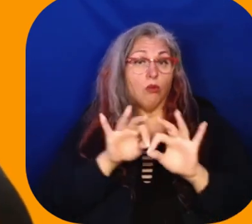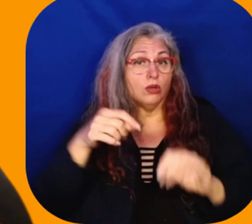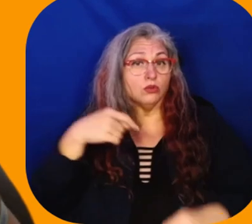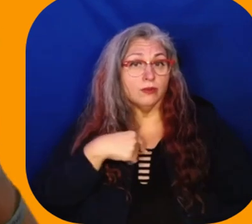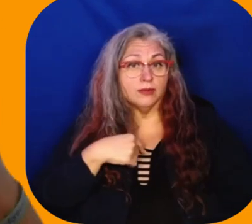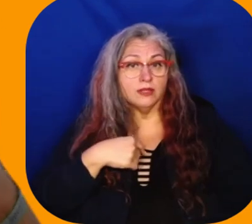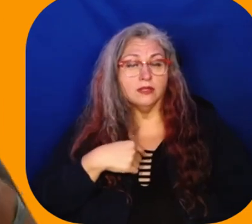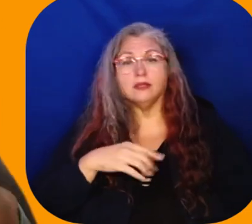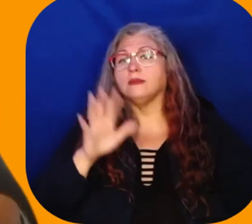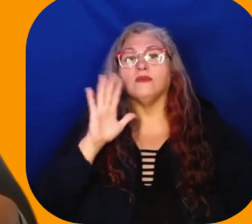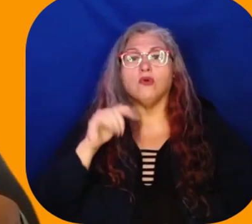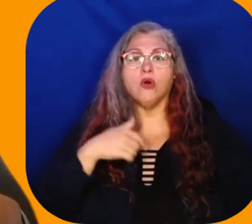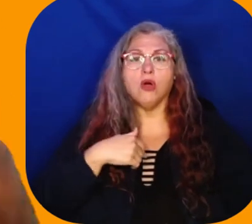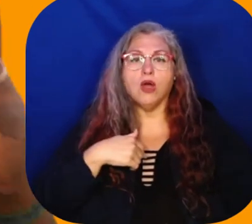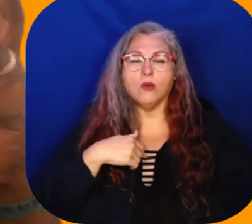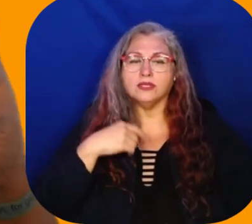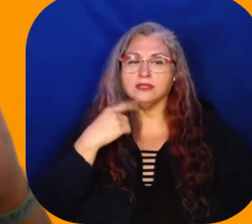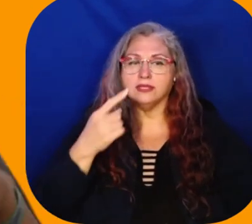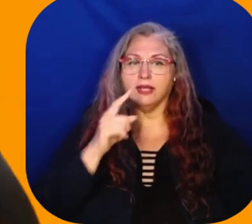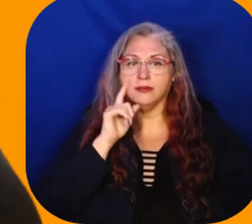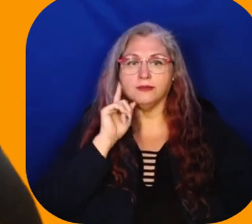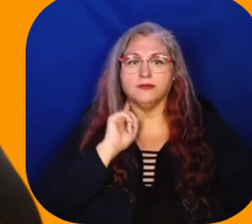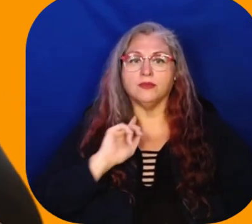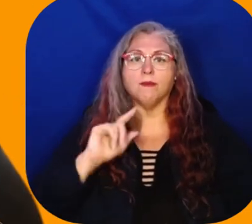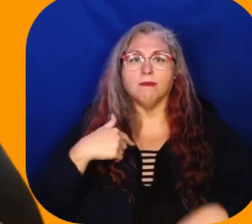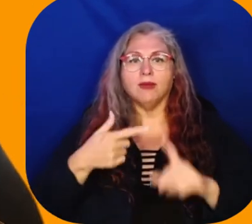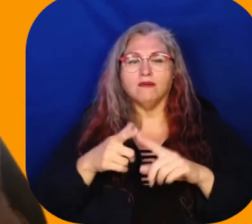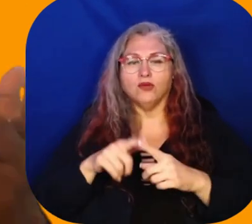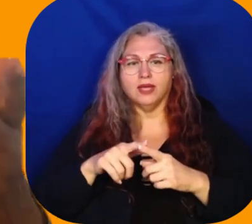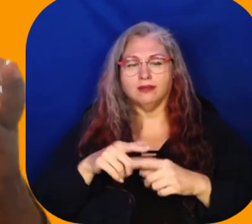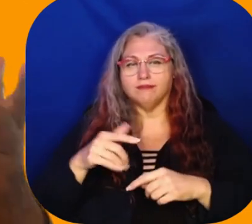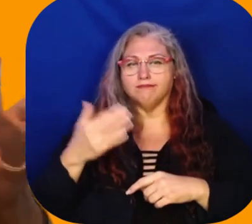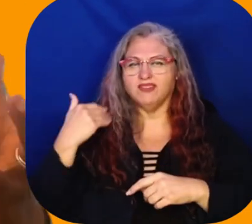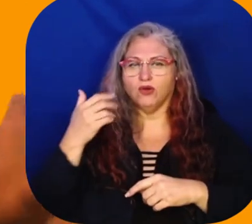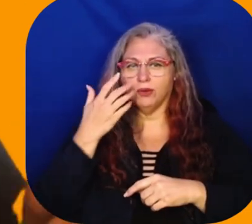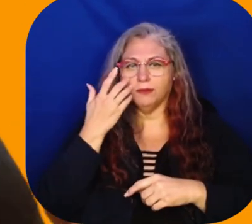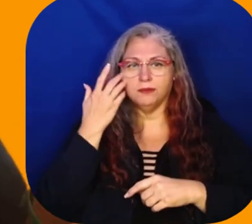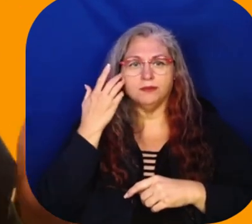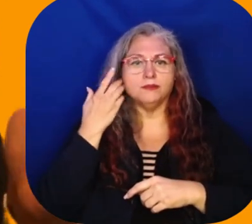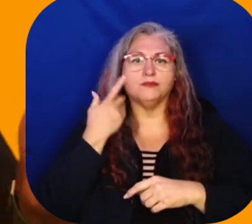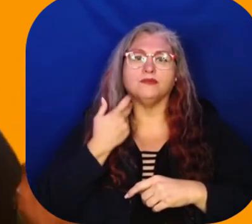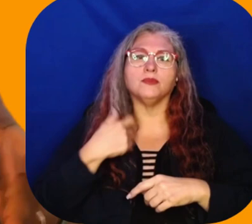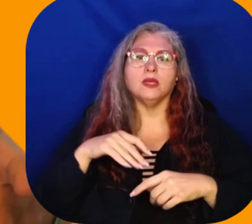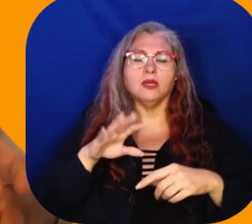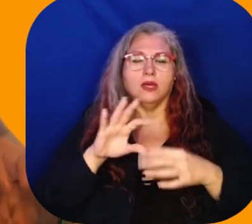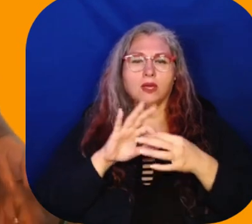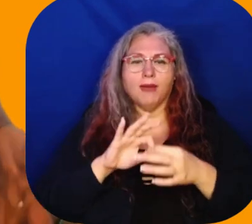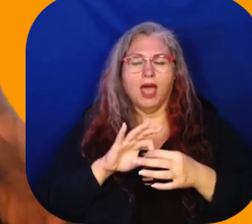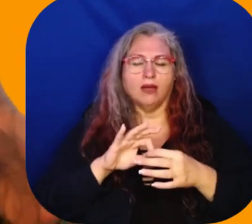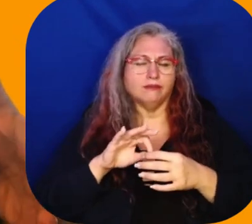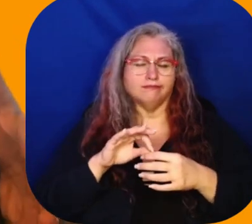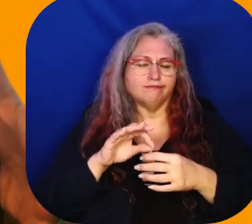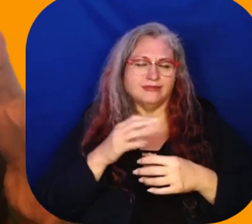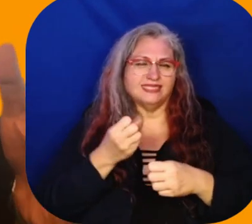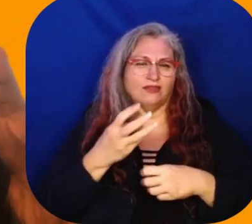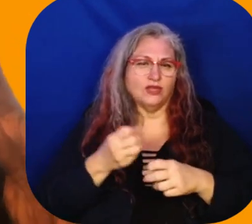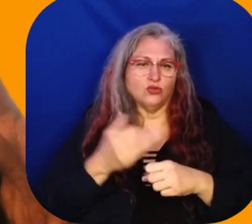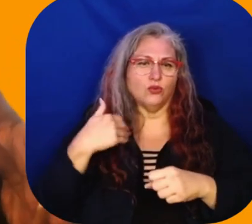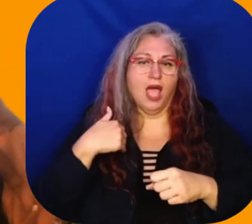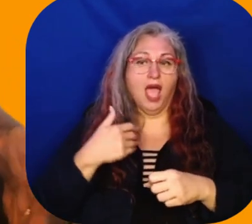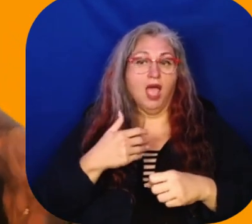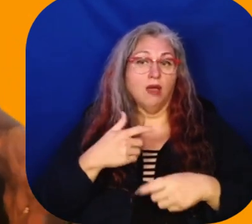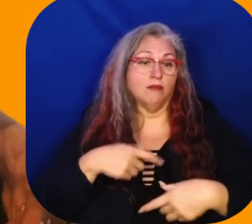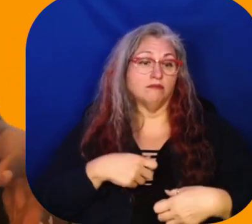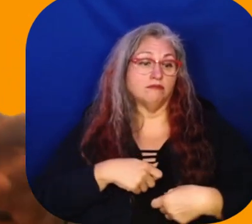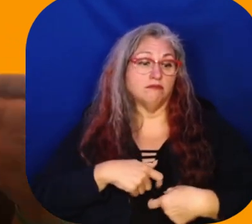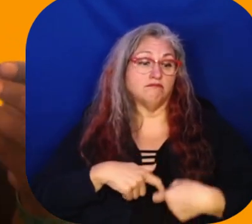I was telling a friend before, about some years ago, I stopped doing poetry for a long time